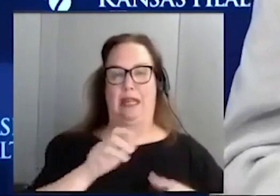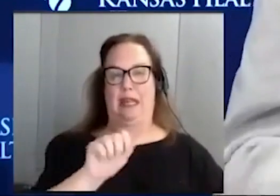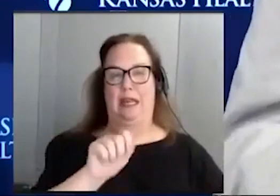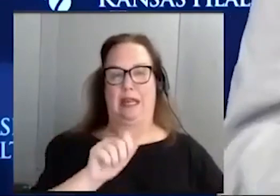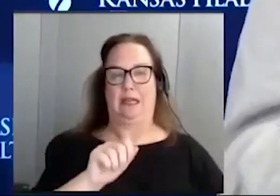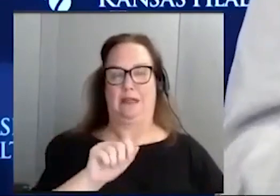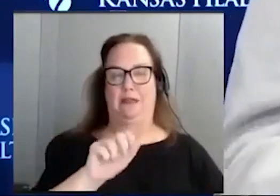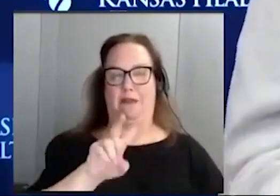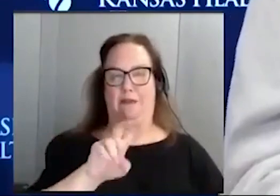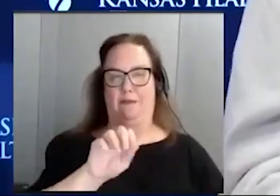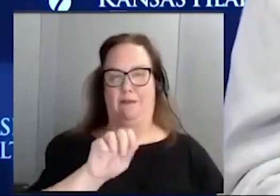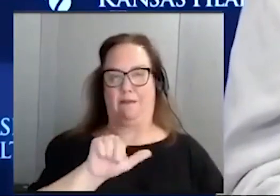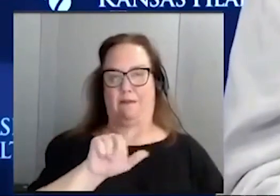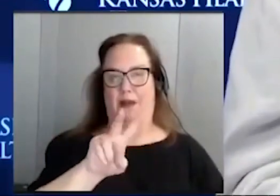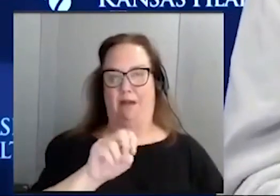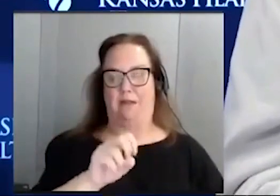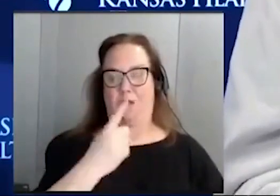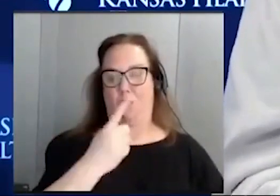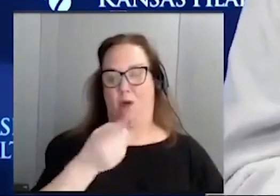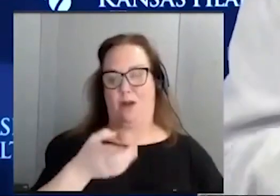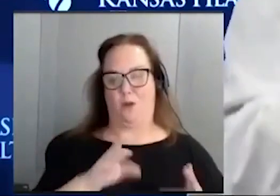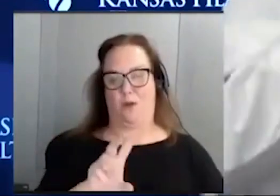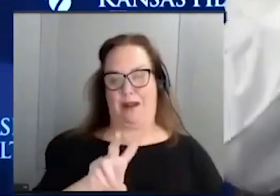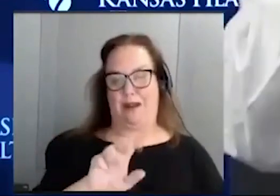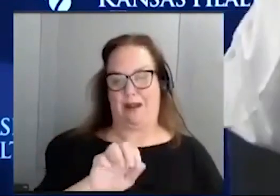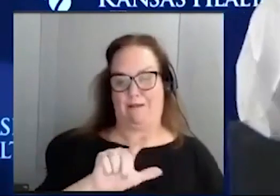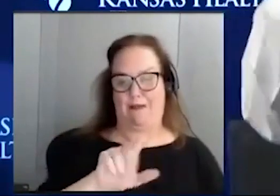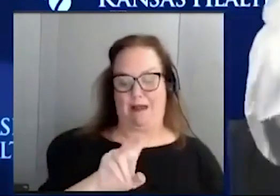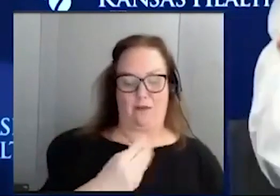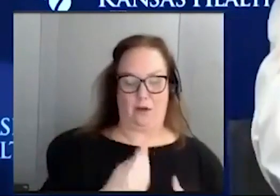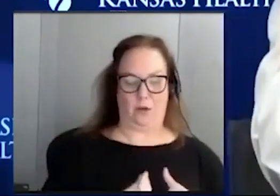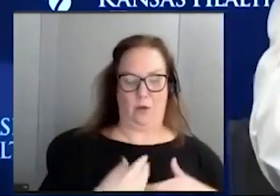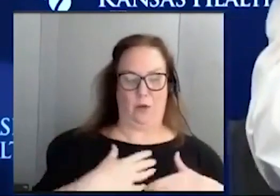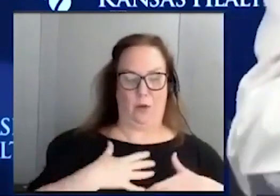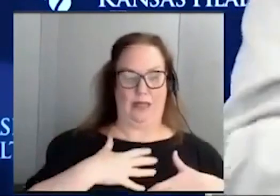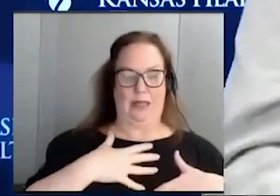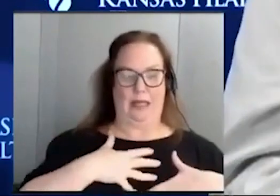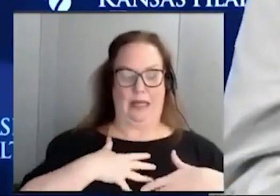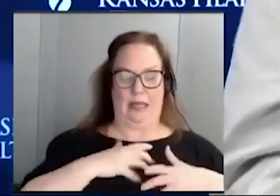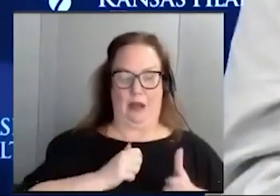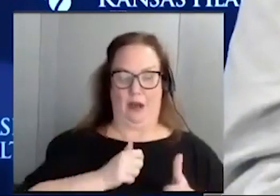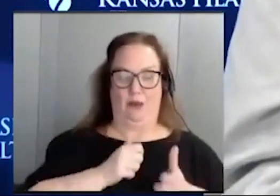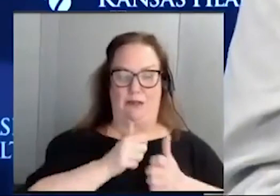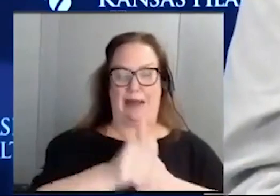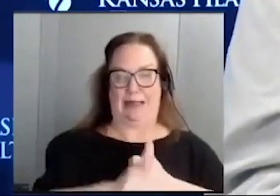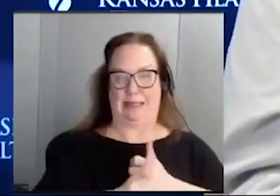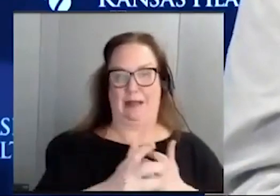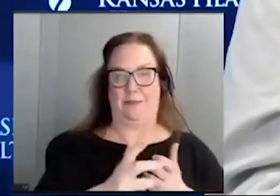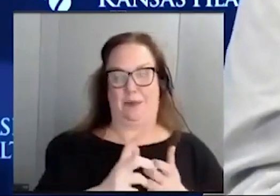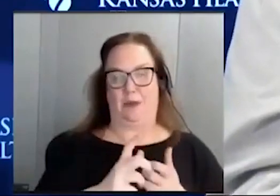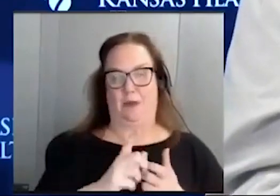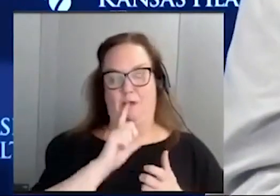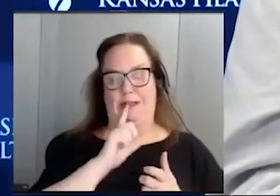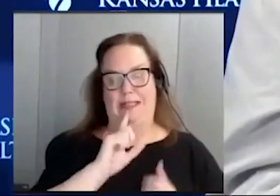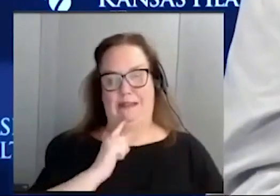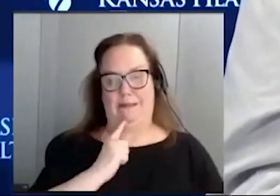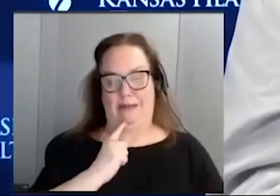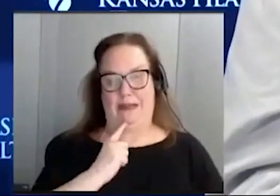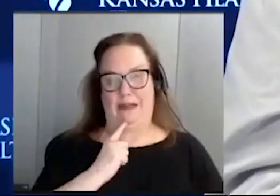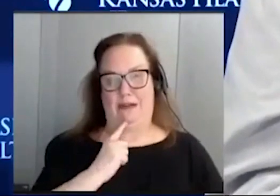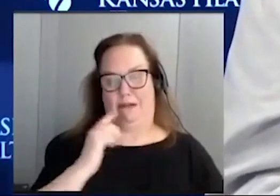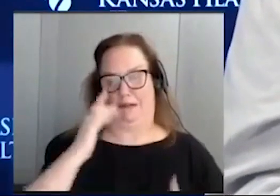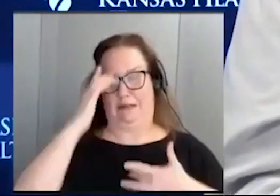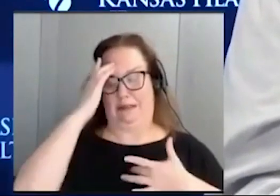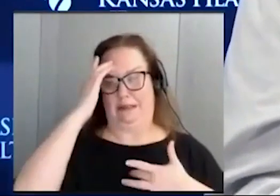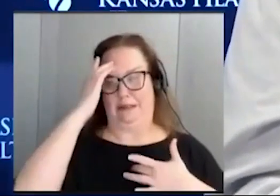valve's basically a one-way valve, and you can breathe in through it. You exhale, it goes past it. For people with really severe disease, or people who've had to